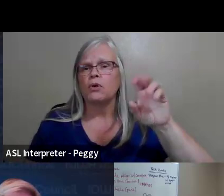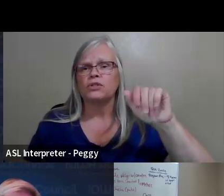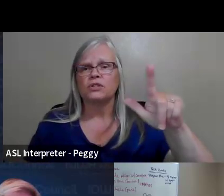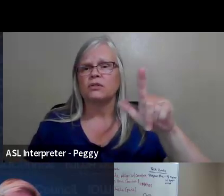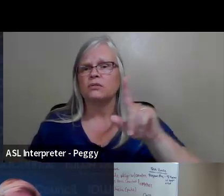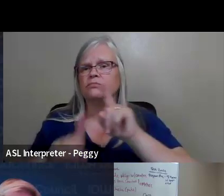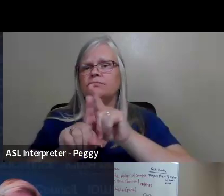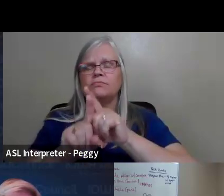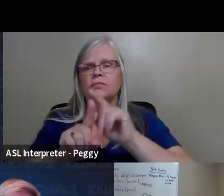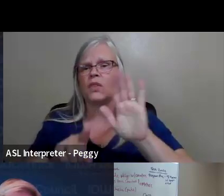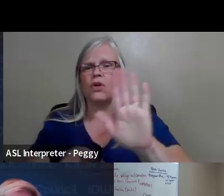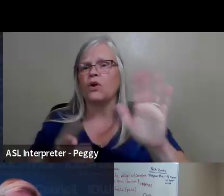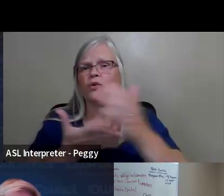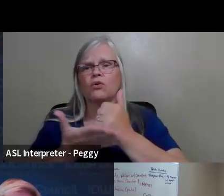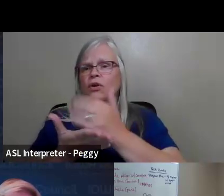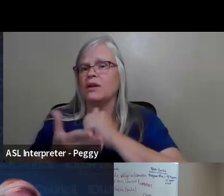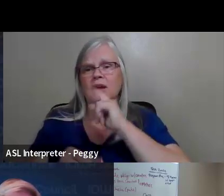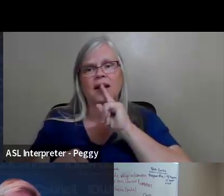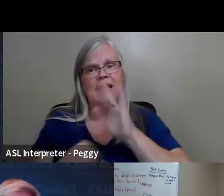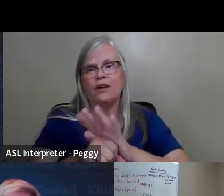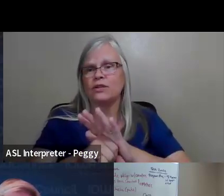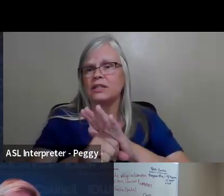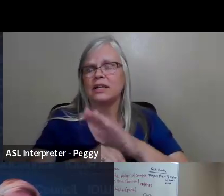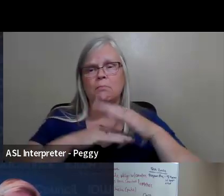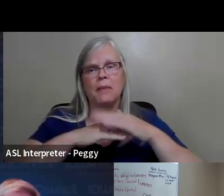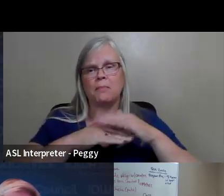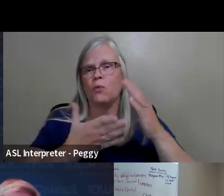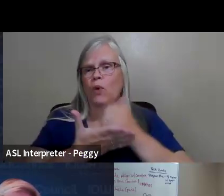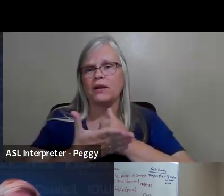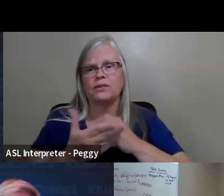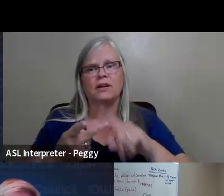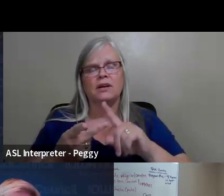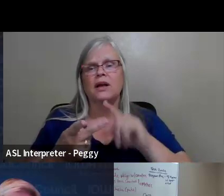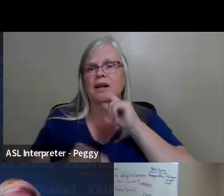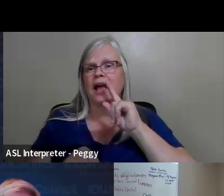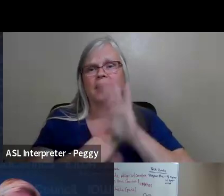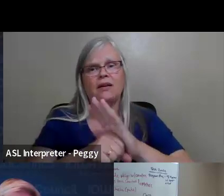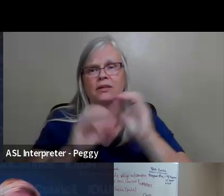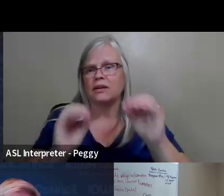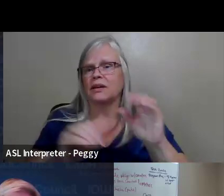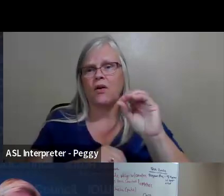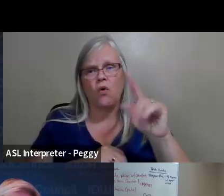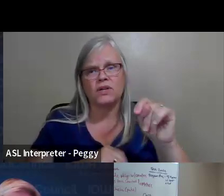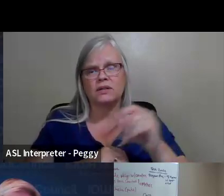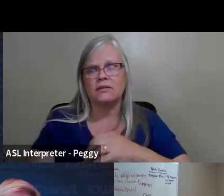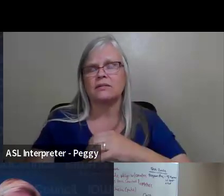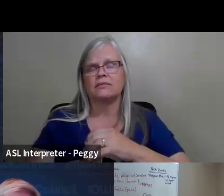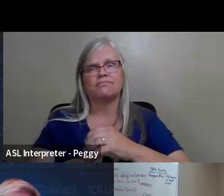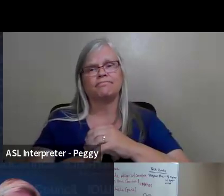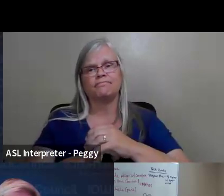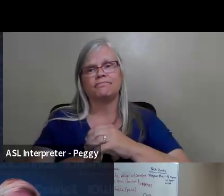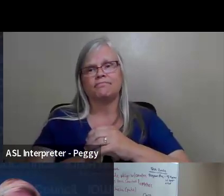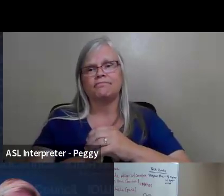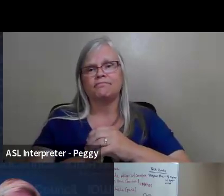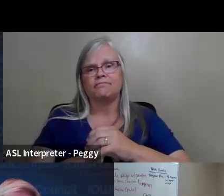wages, so not guaranteed minimum wage and not guaranteed overtime. That